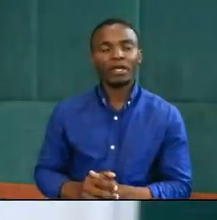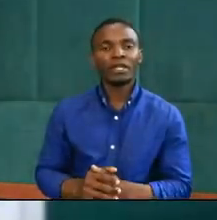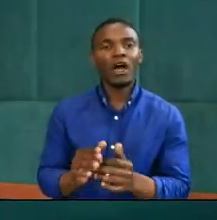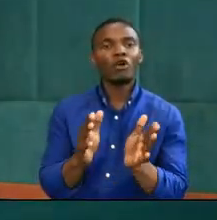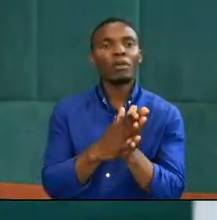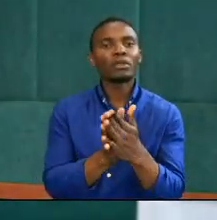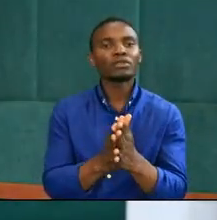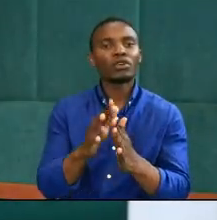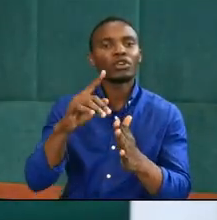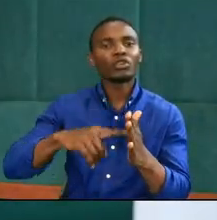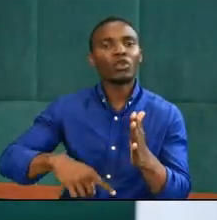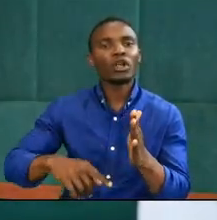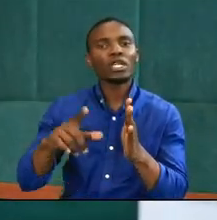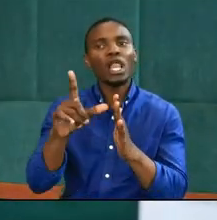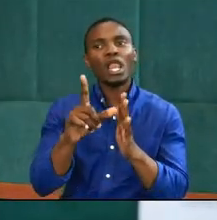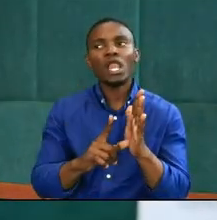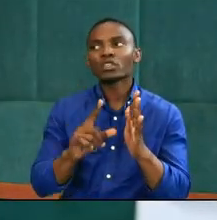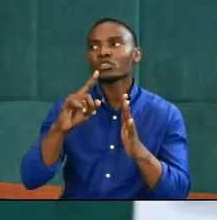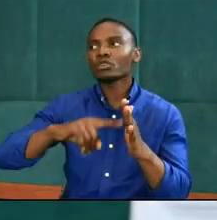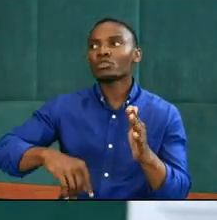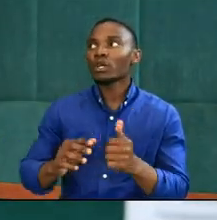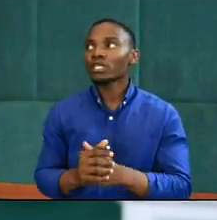Well,